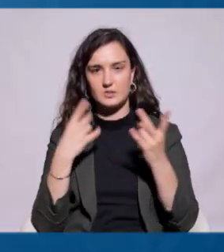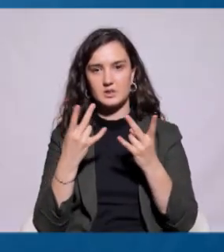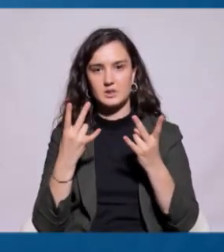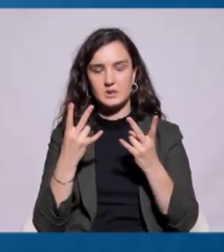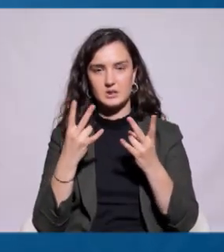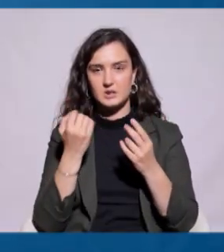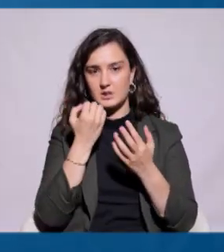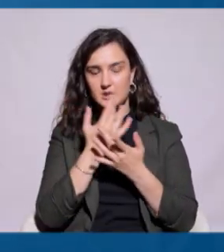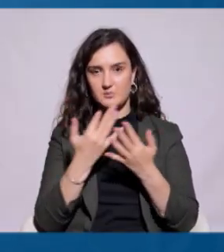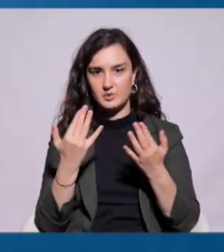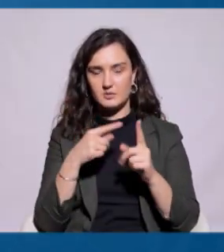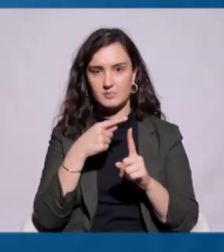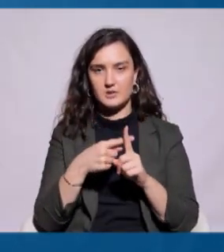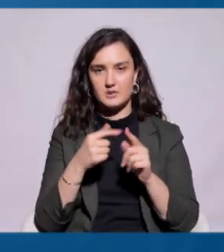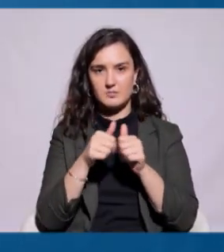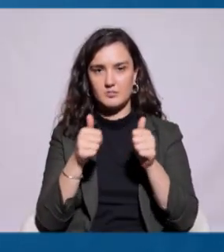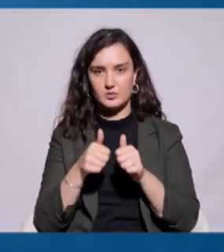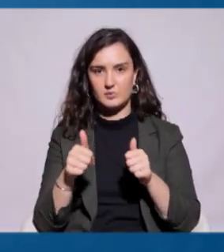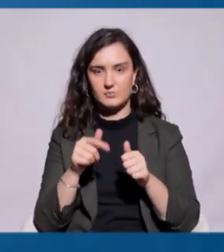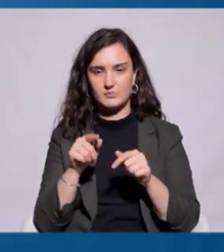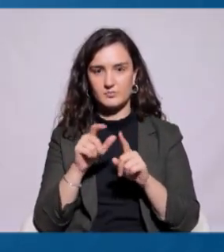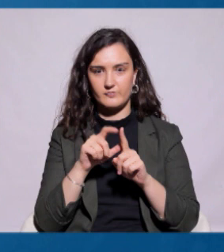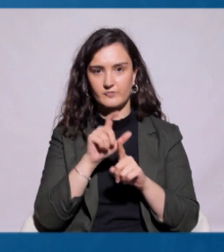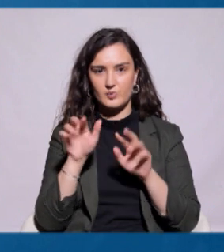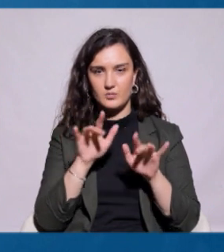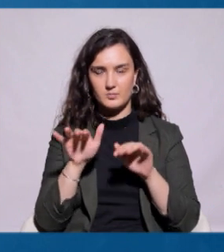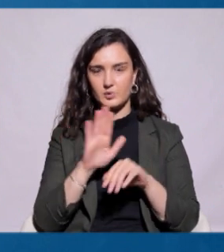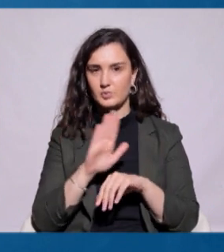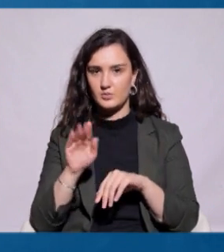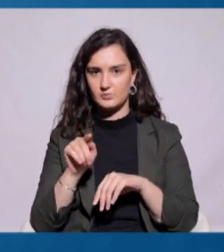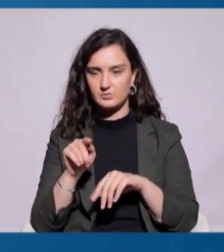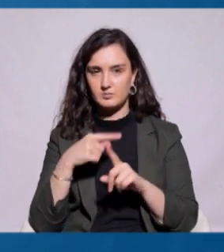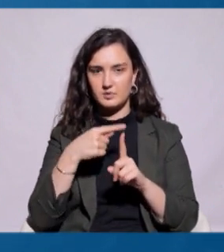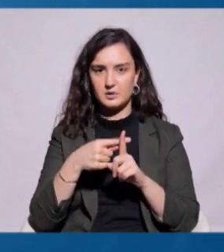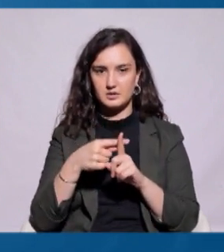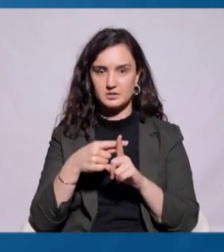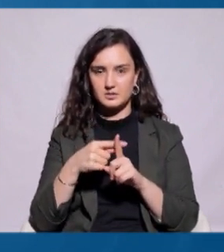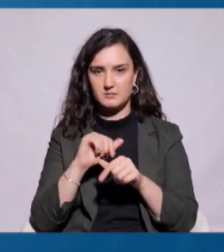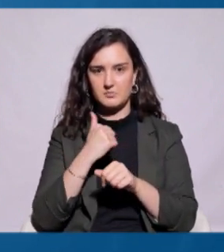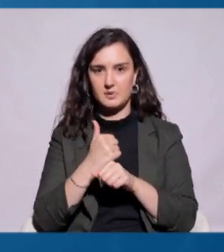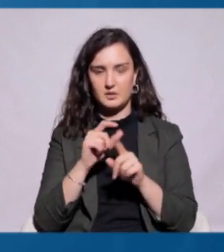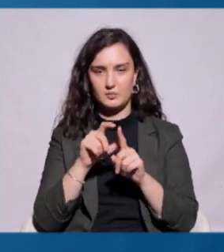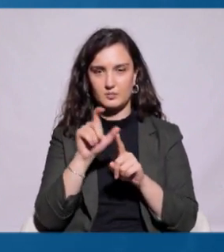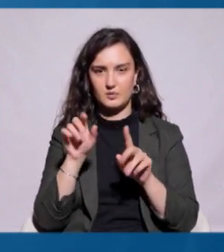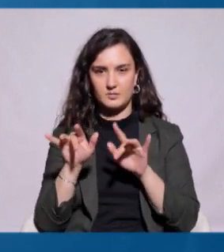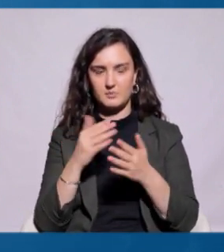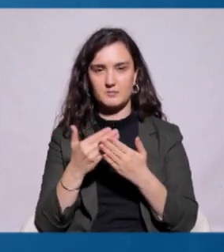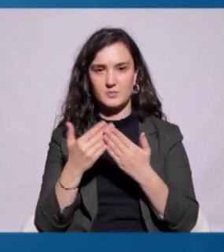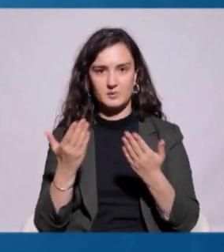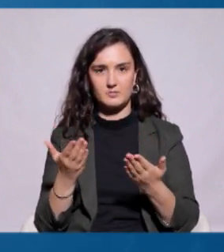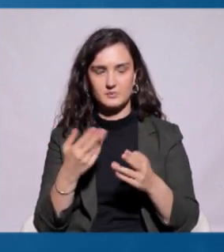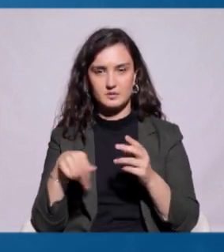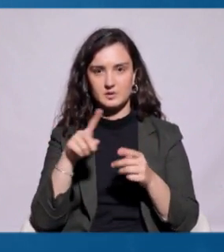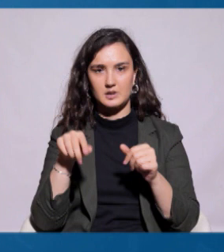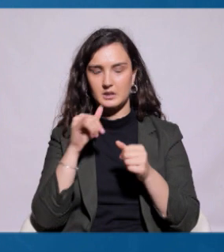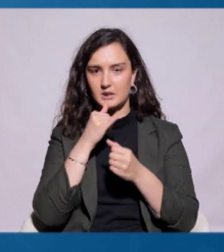take subject plus modal auxiliary verb plus not plus the main verb. For example,